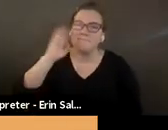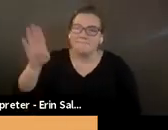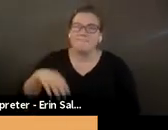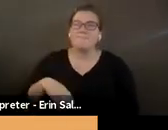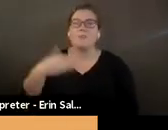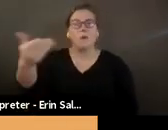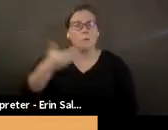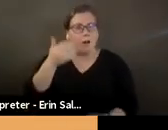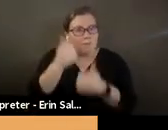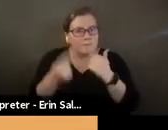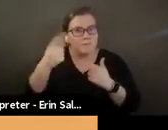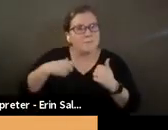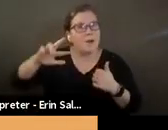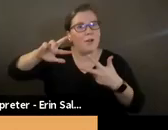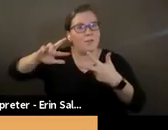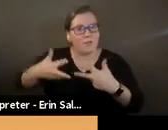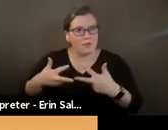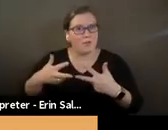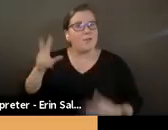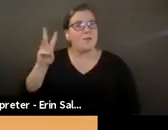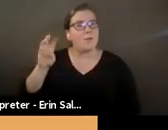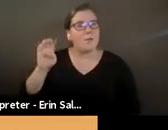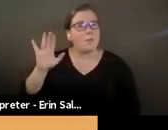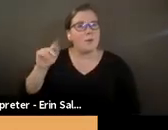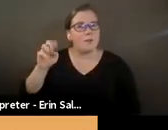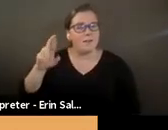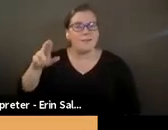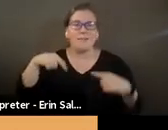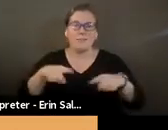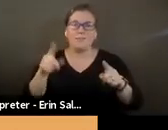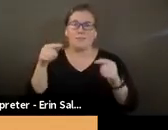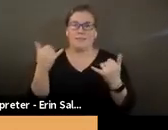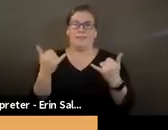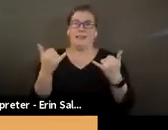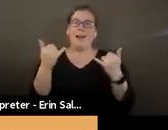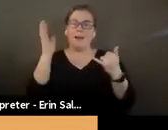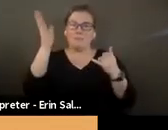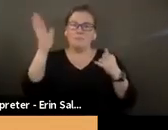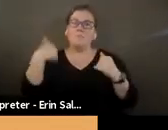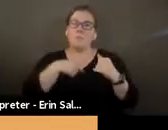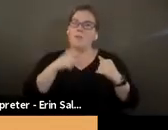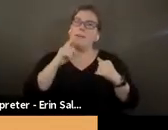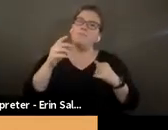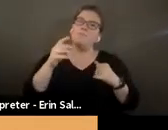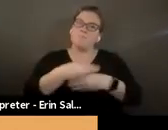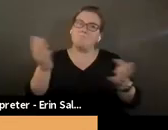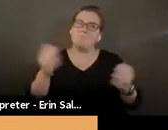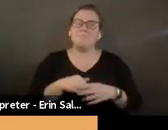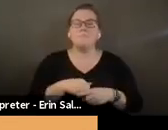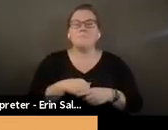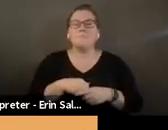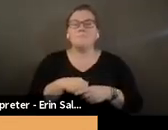third and final webinar in this series that we have been putting on. This one will be